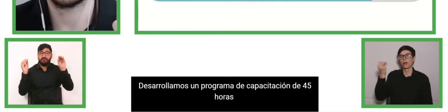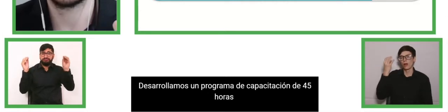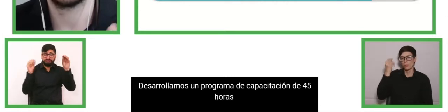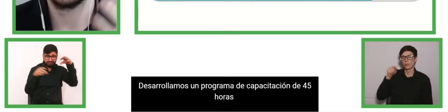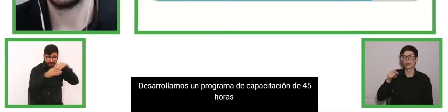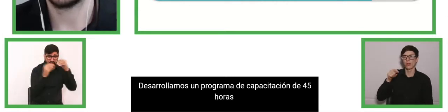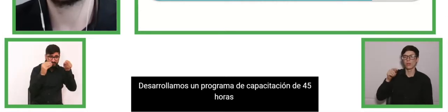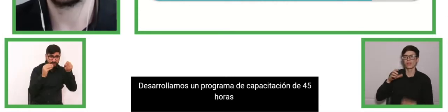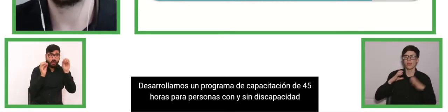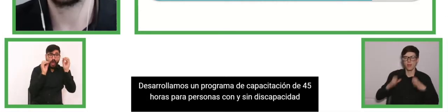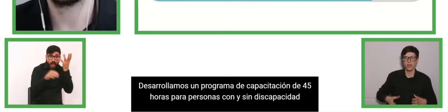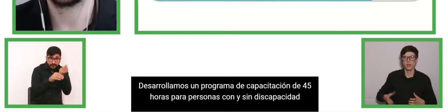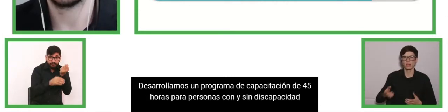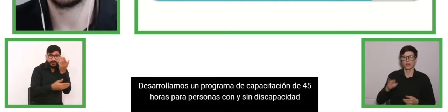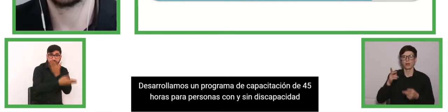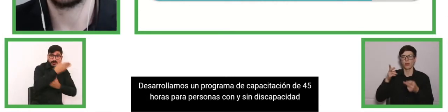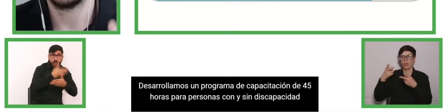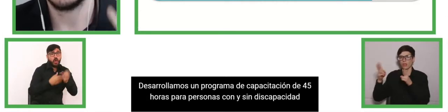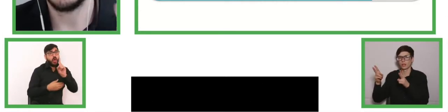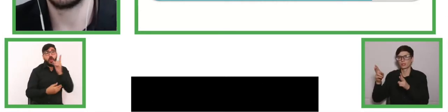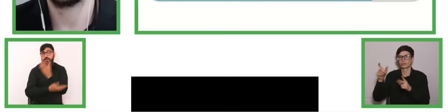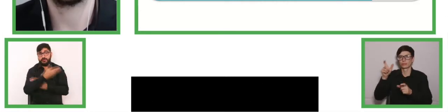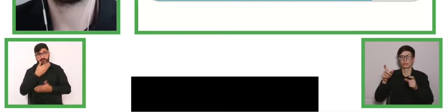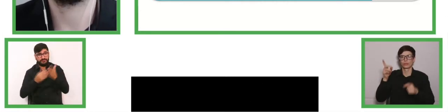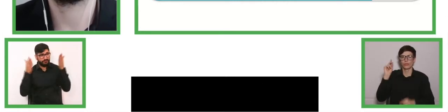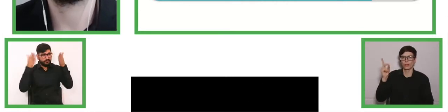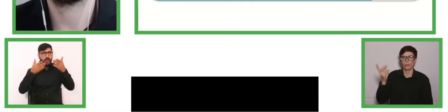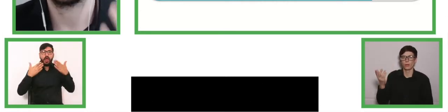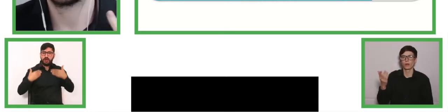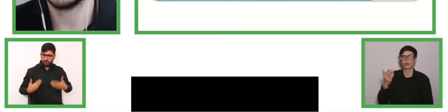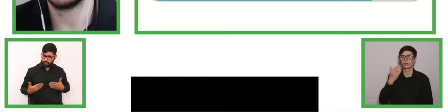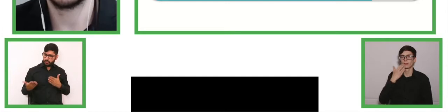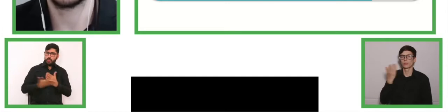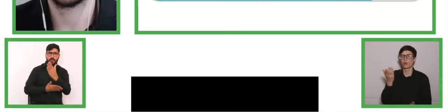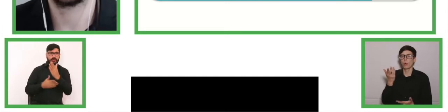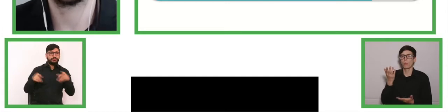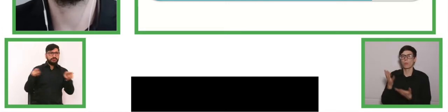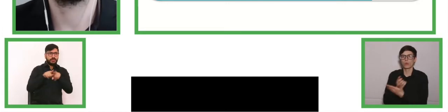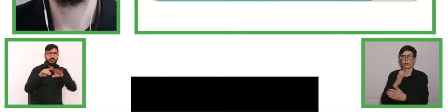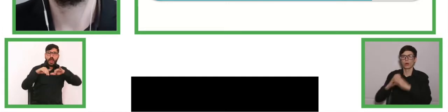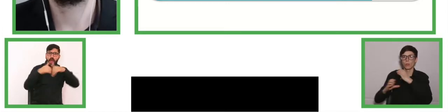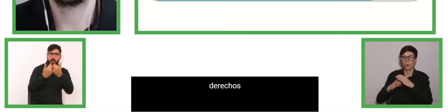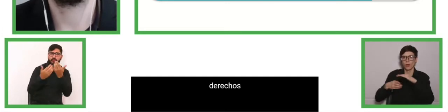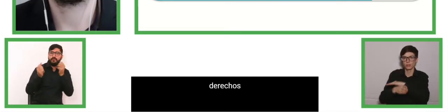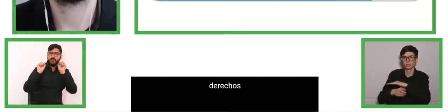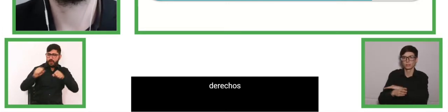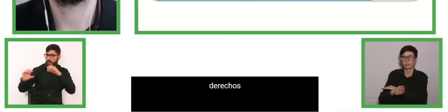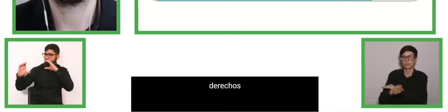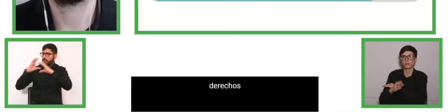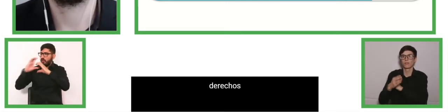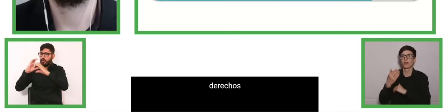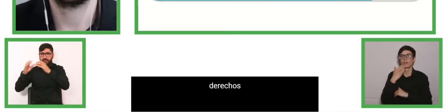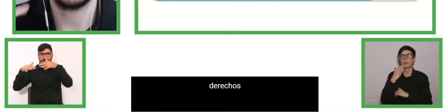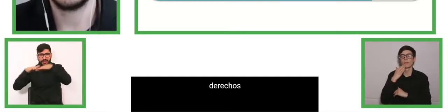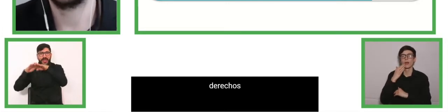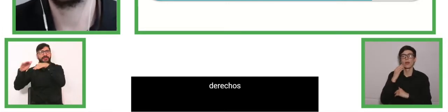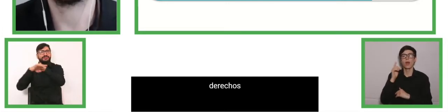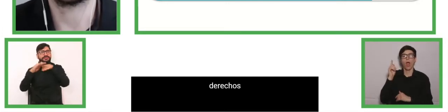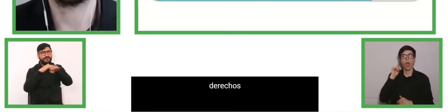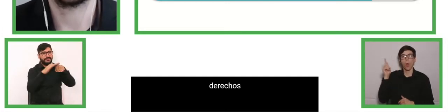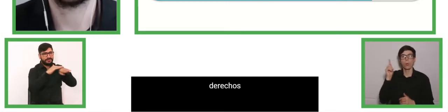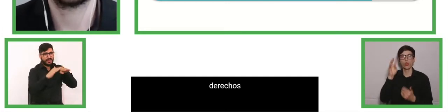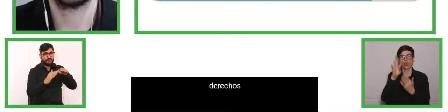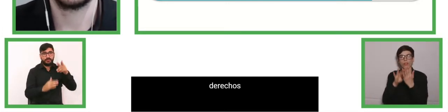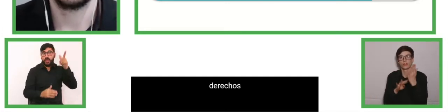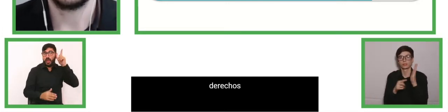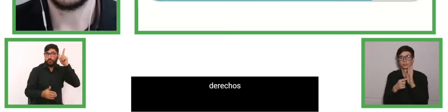work, accessible communication, audio description, accessible culture, physical accessibility, and sign